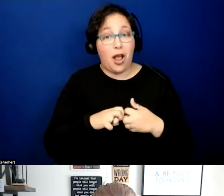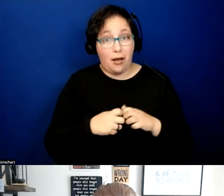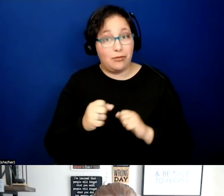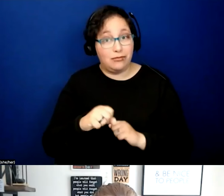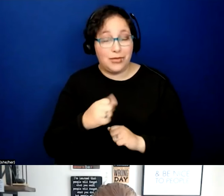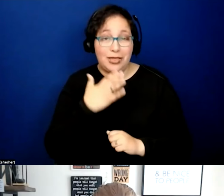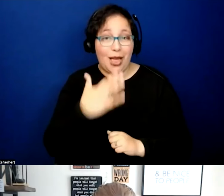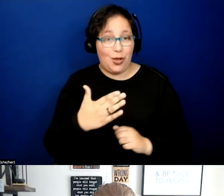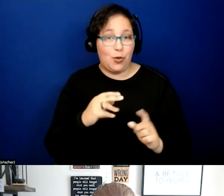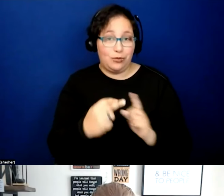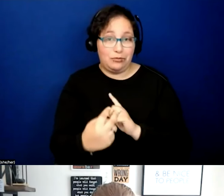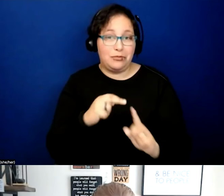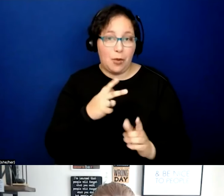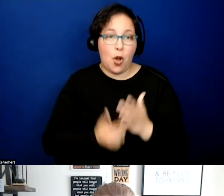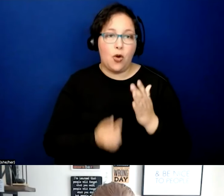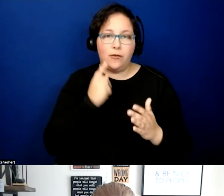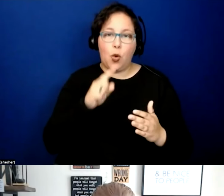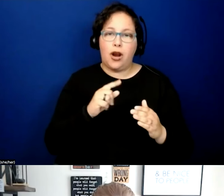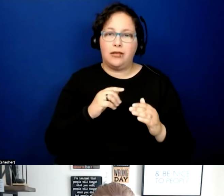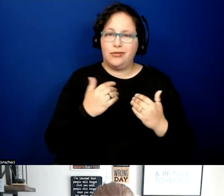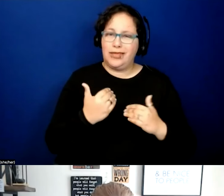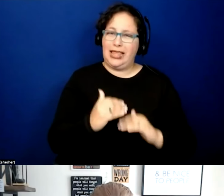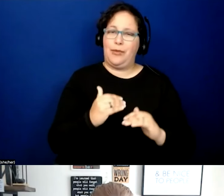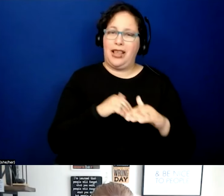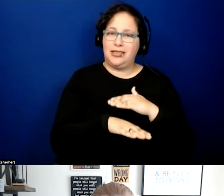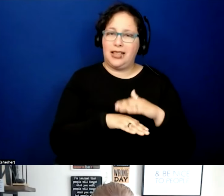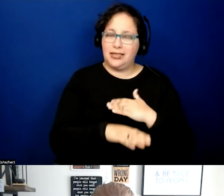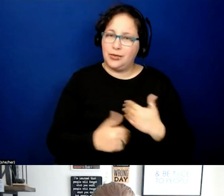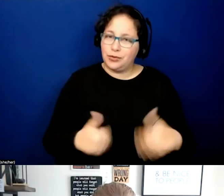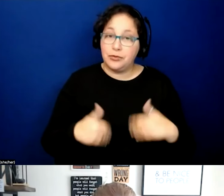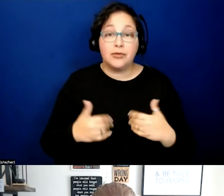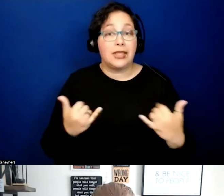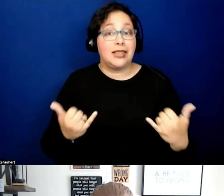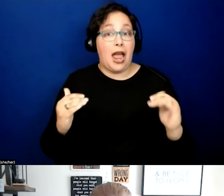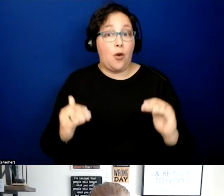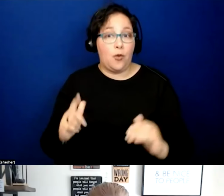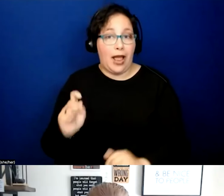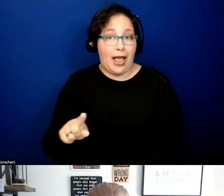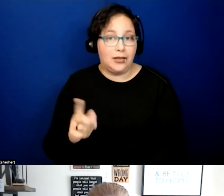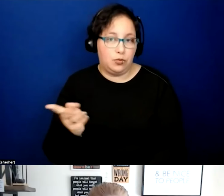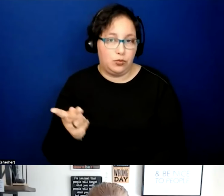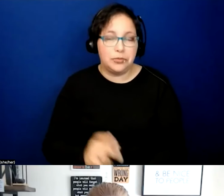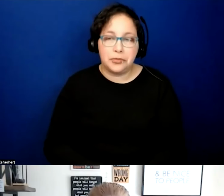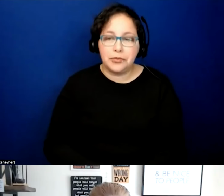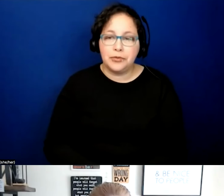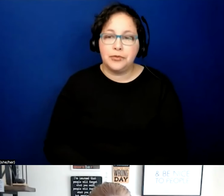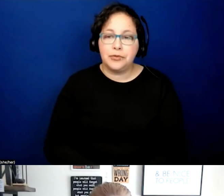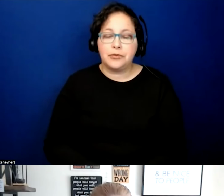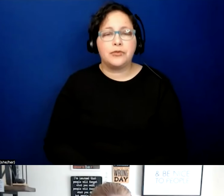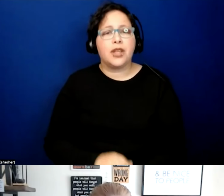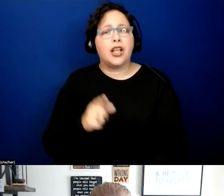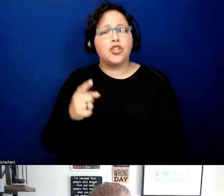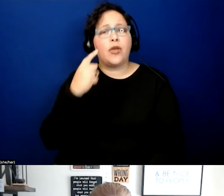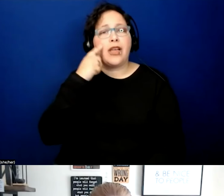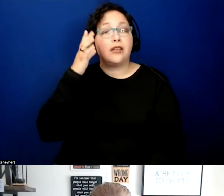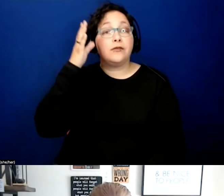to solve in accessibility. So relatedly, I wanted to ask you as the next question, what do you see as the future